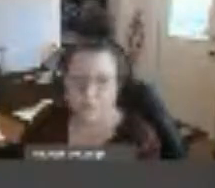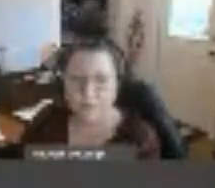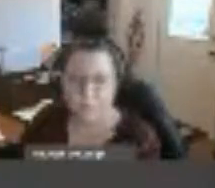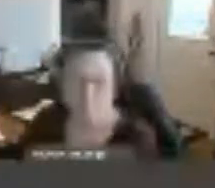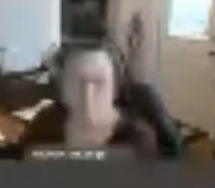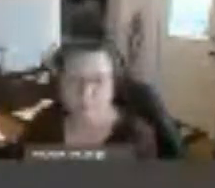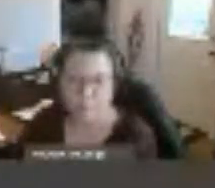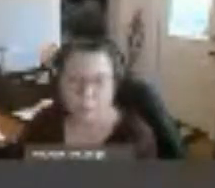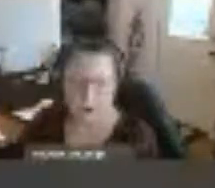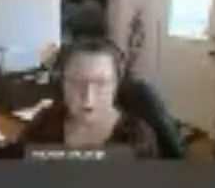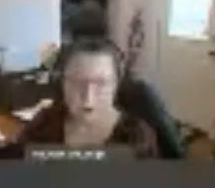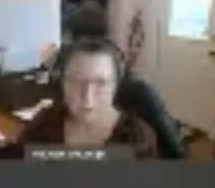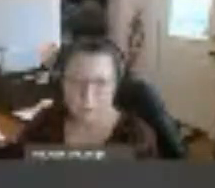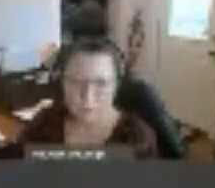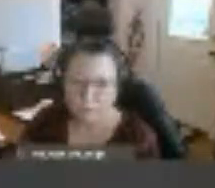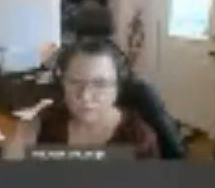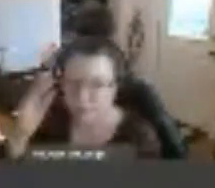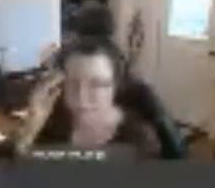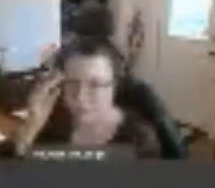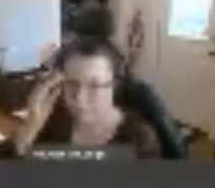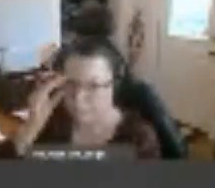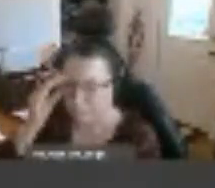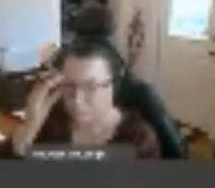hard for me to breathe.